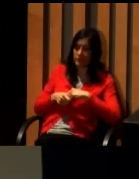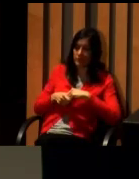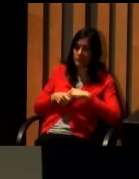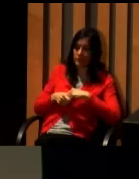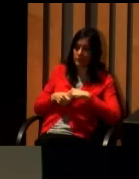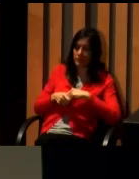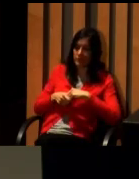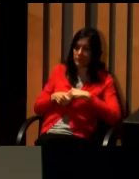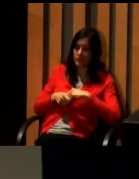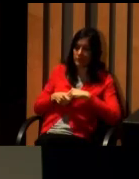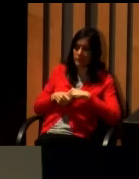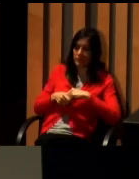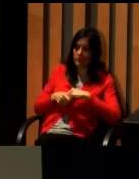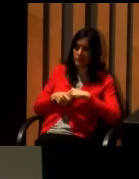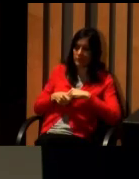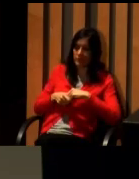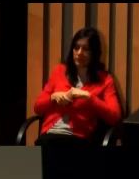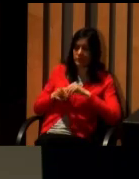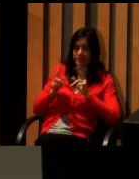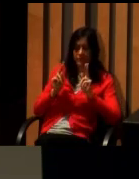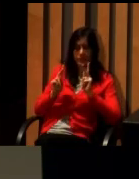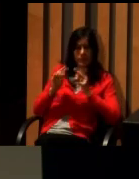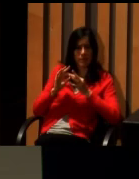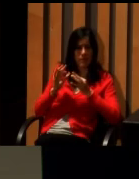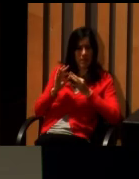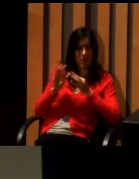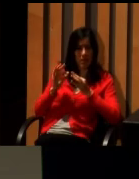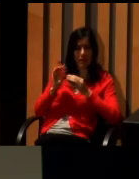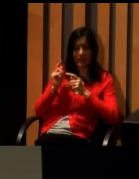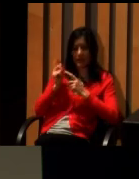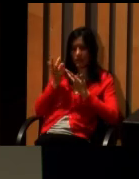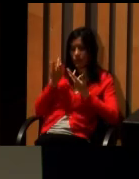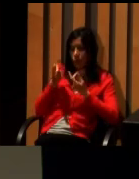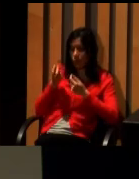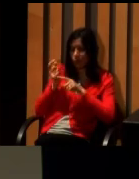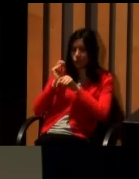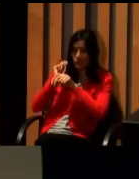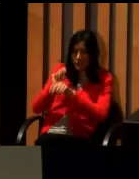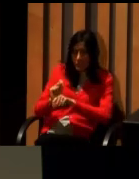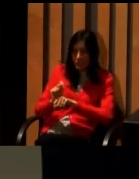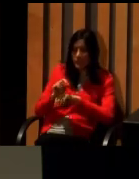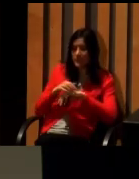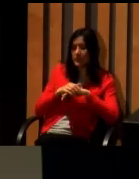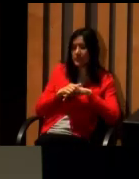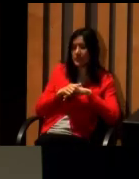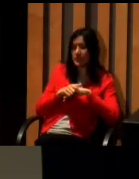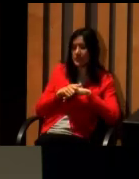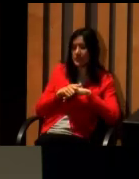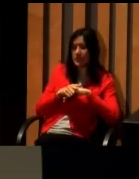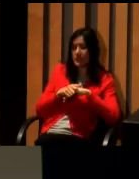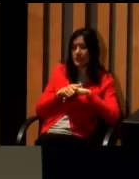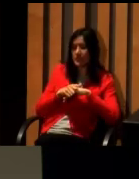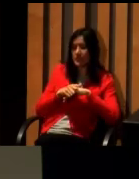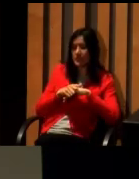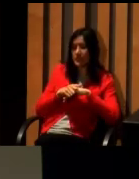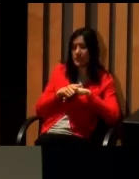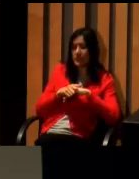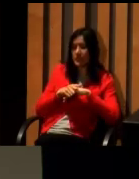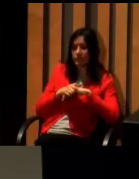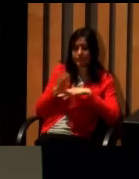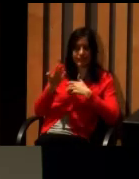traditions and modern practices. But those things can change as well.